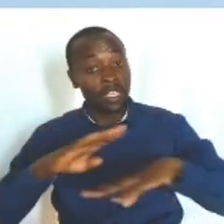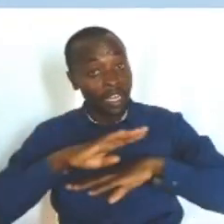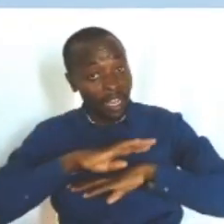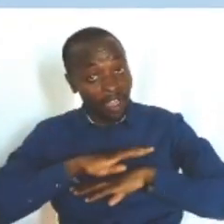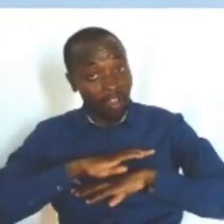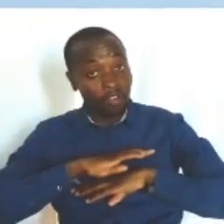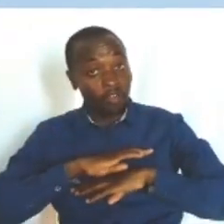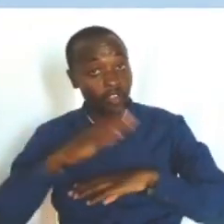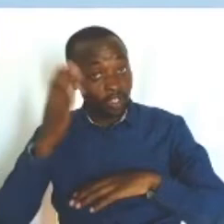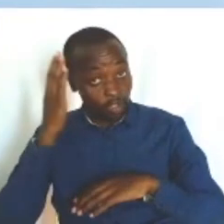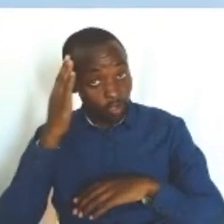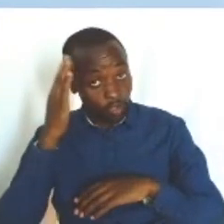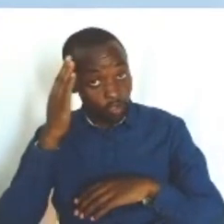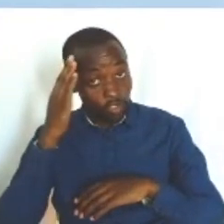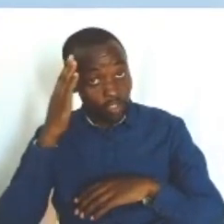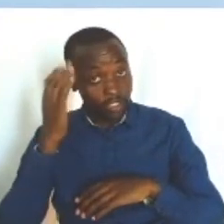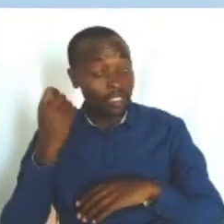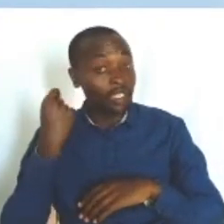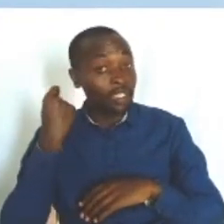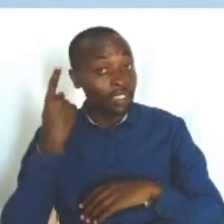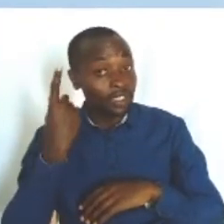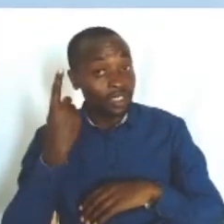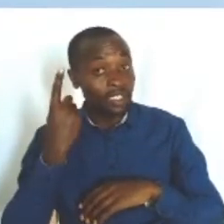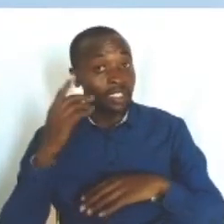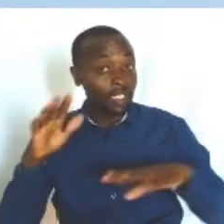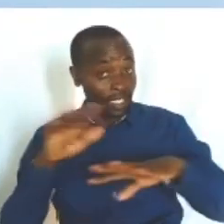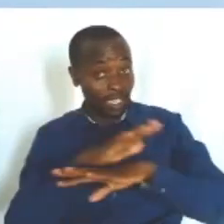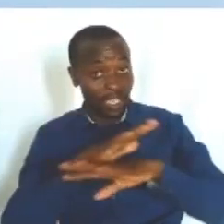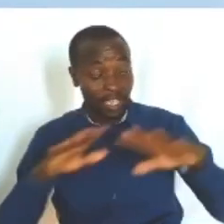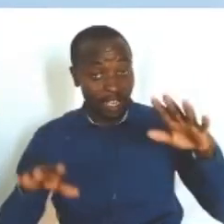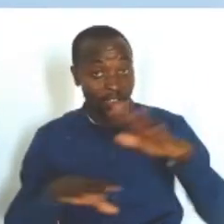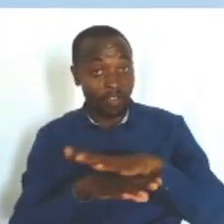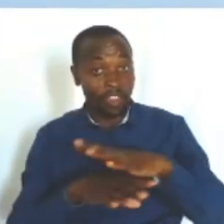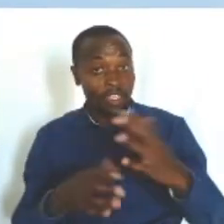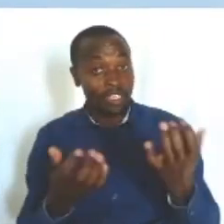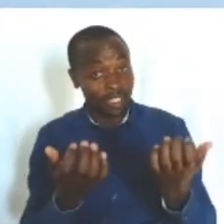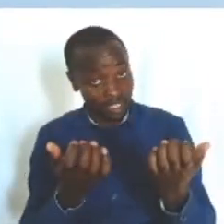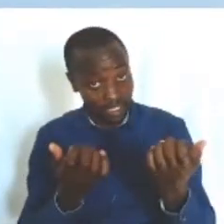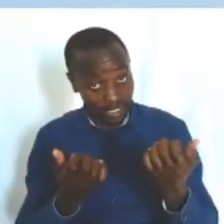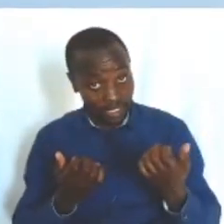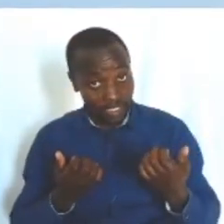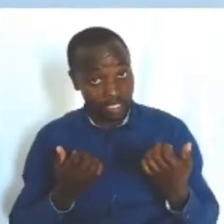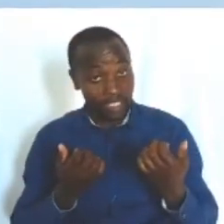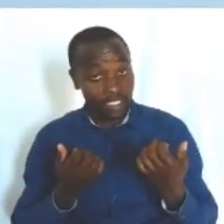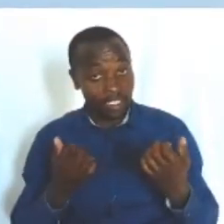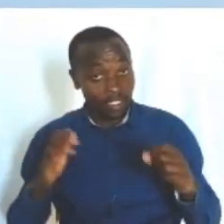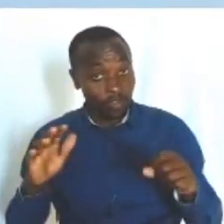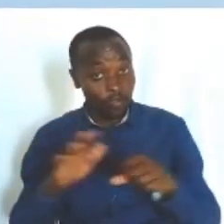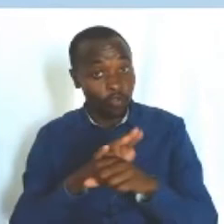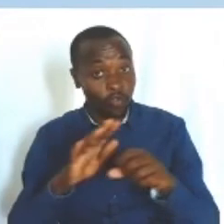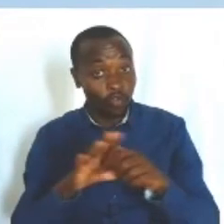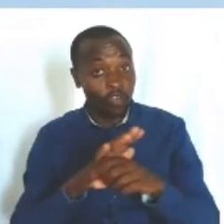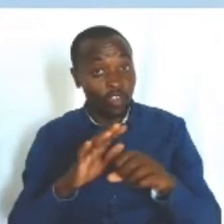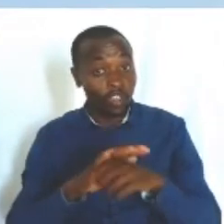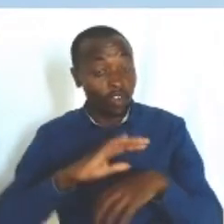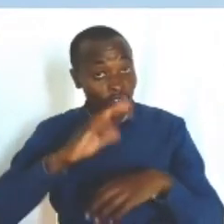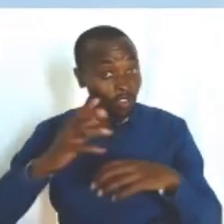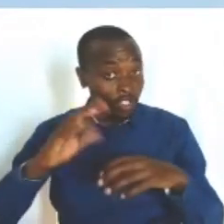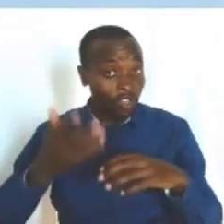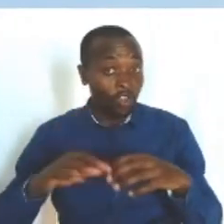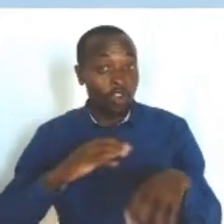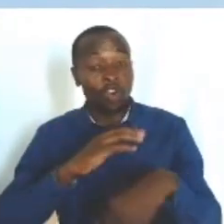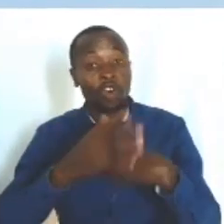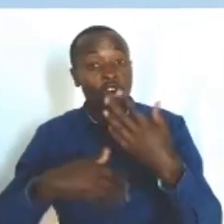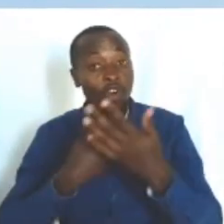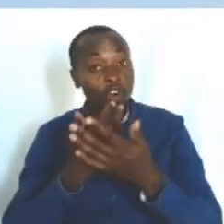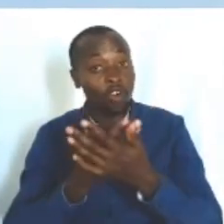in his knowledge and understanding that everything he had needed, he had filled all the stores, he had no more room. And